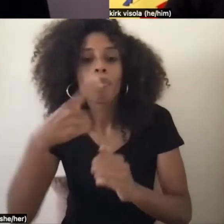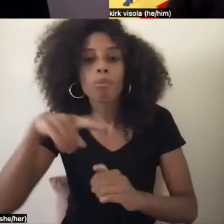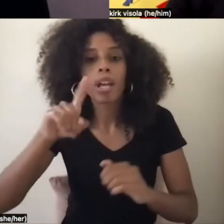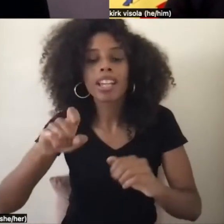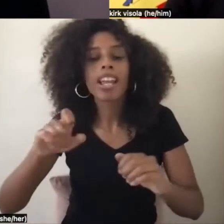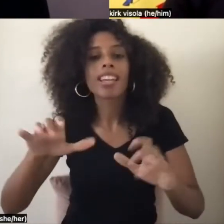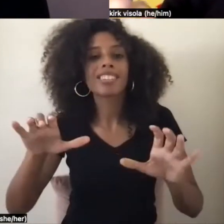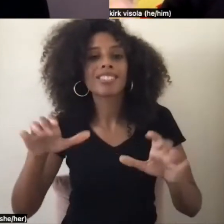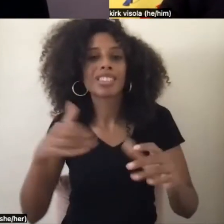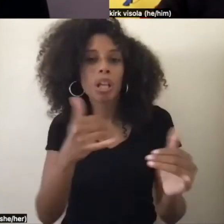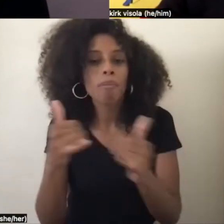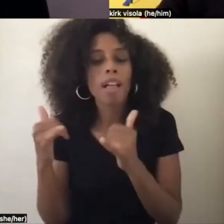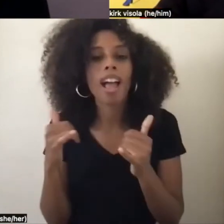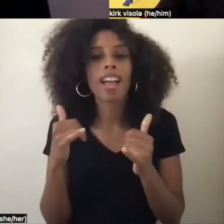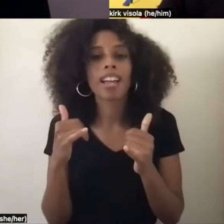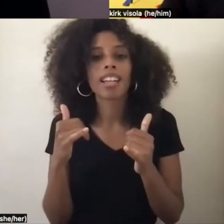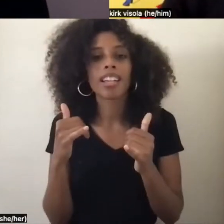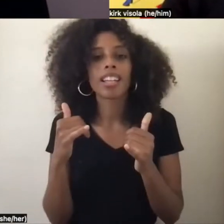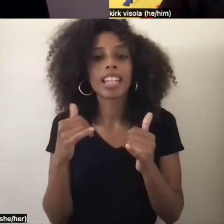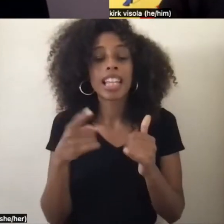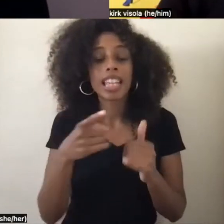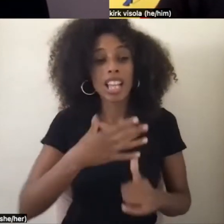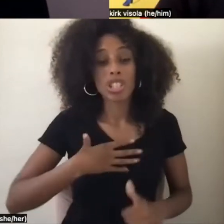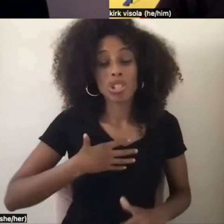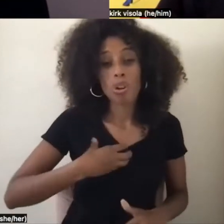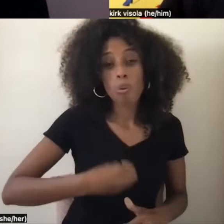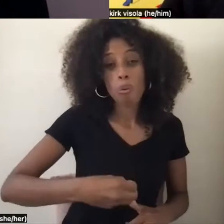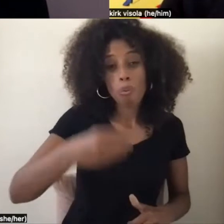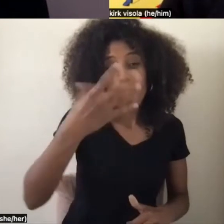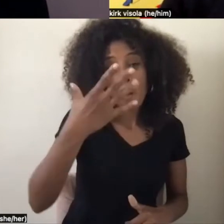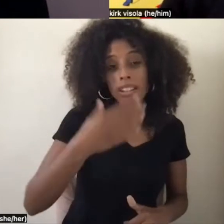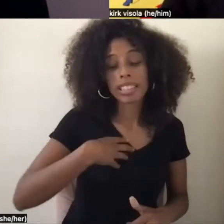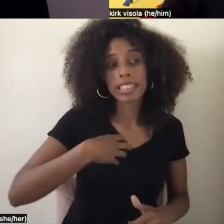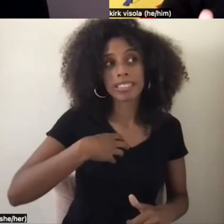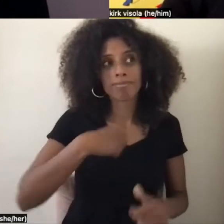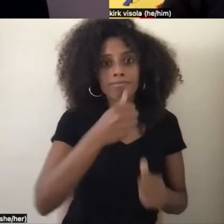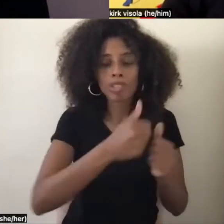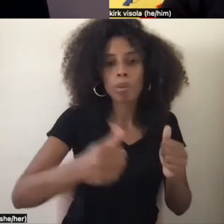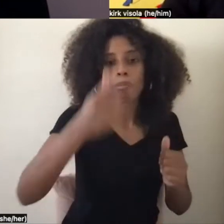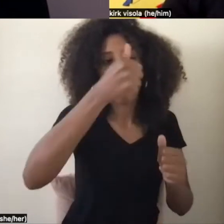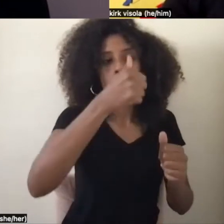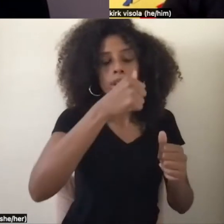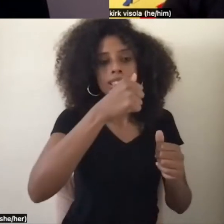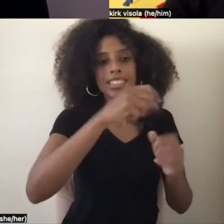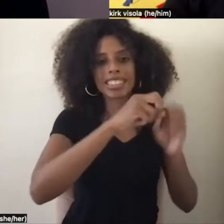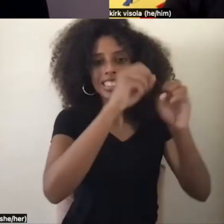into this white supremacist woman world by not